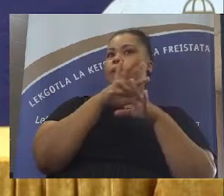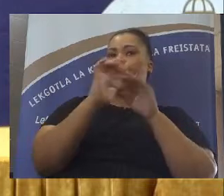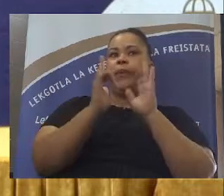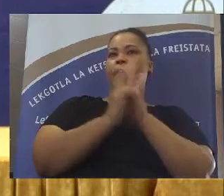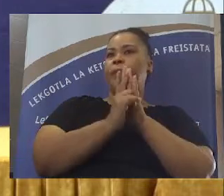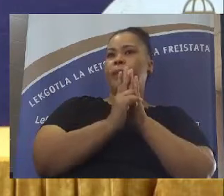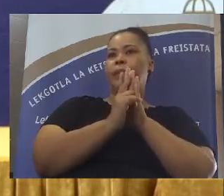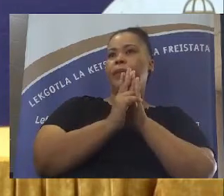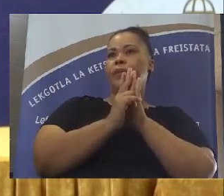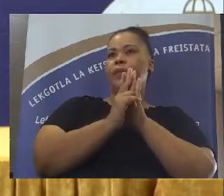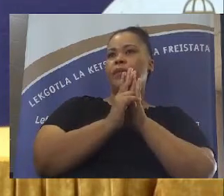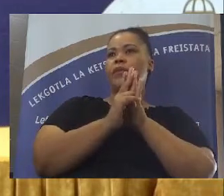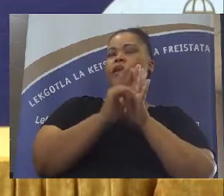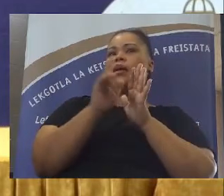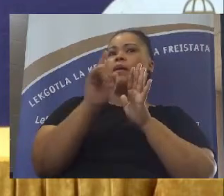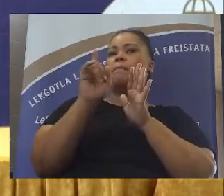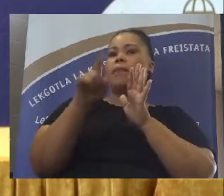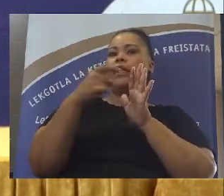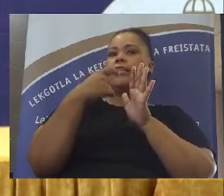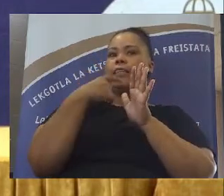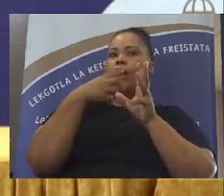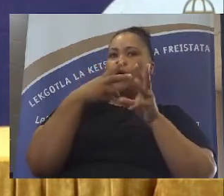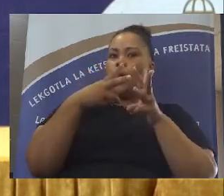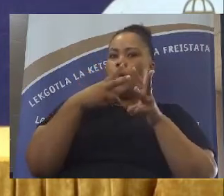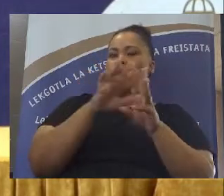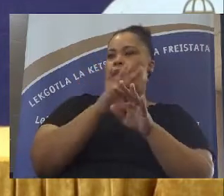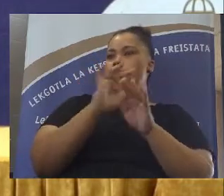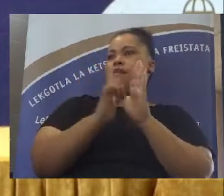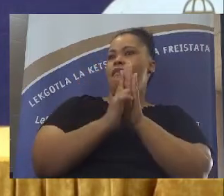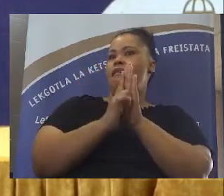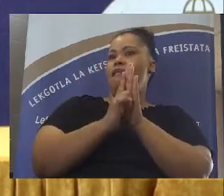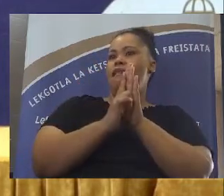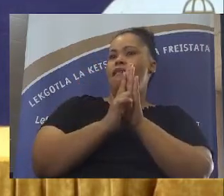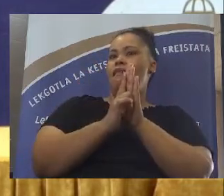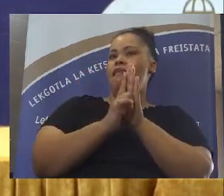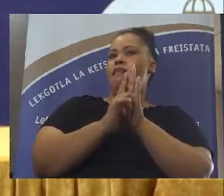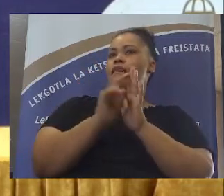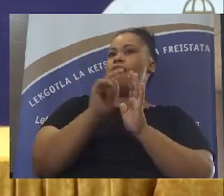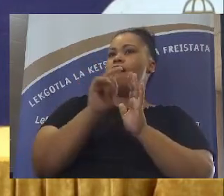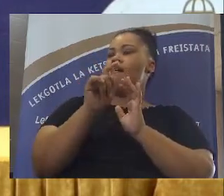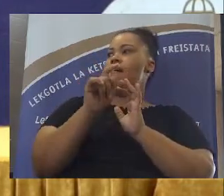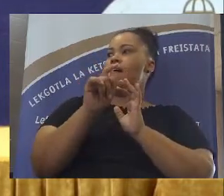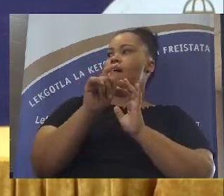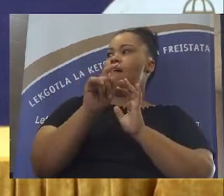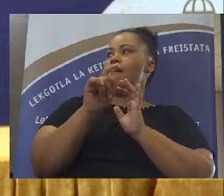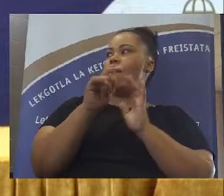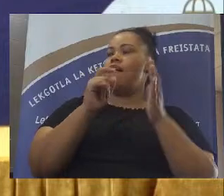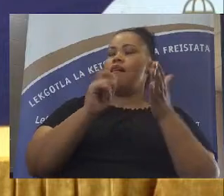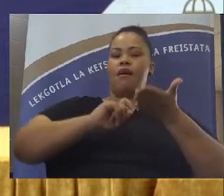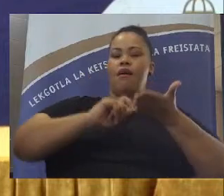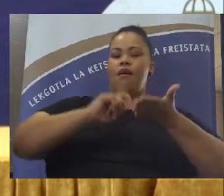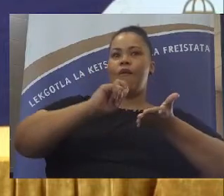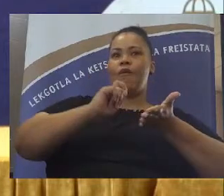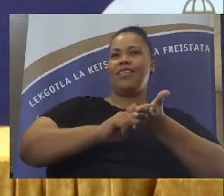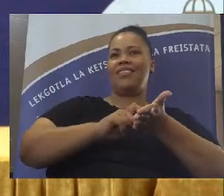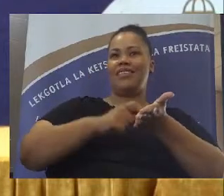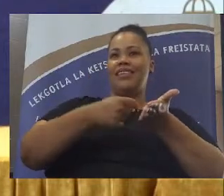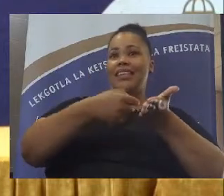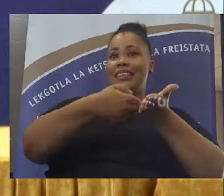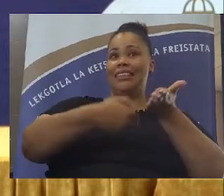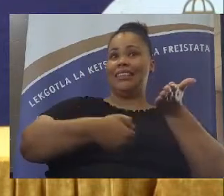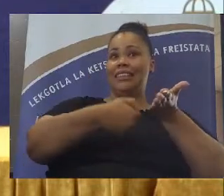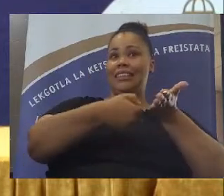to be prohibited unfair trading businesses. And that comes when it deals to the contracts. Some of those things